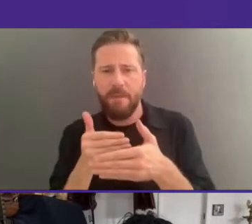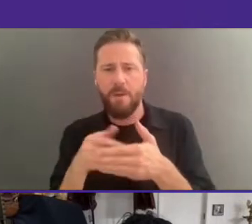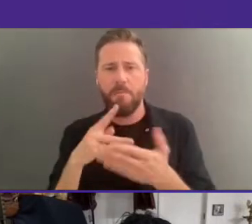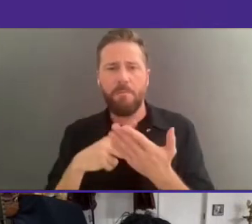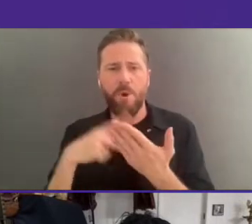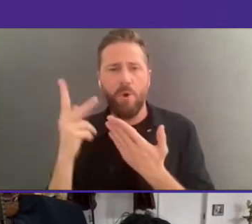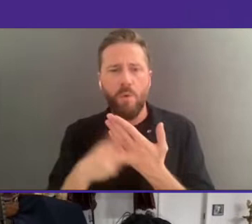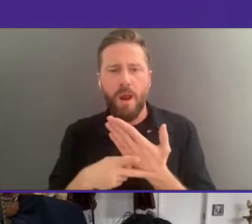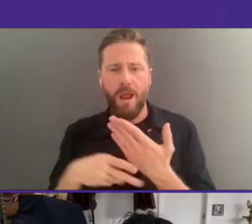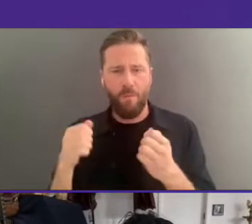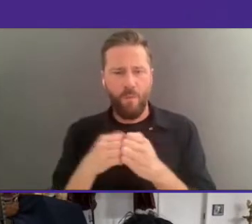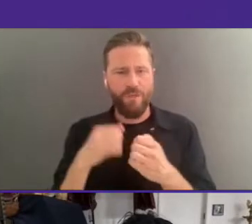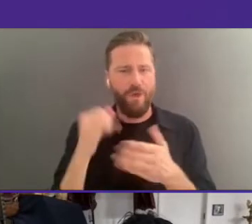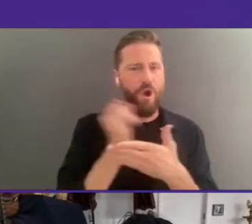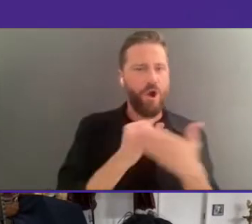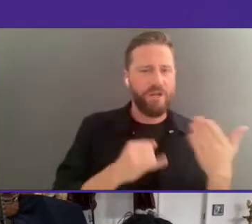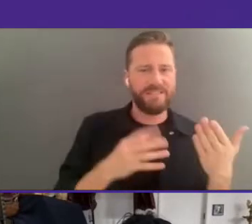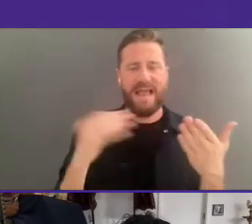audience in